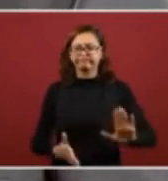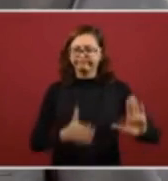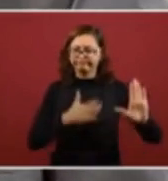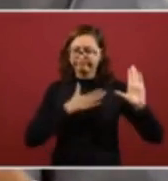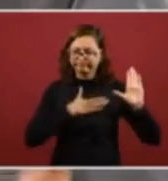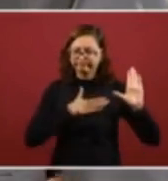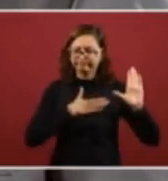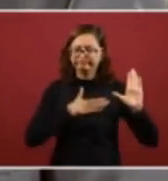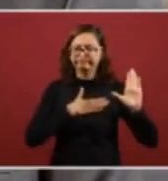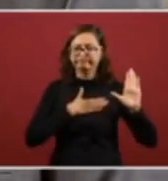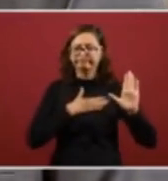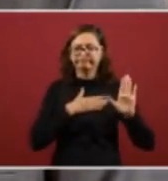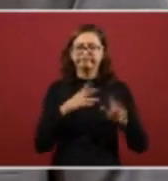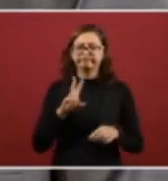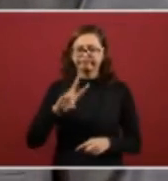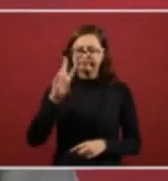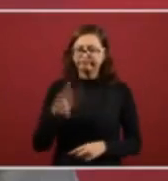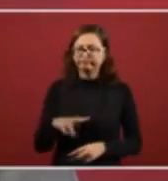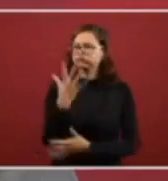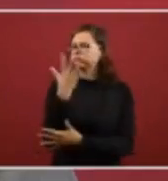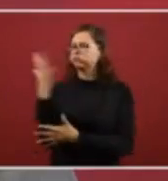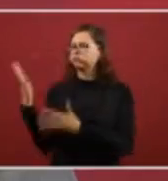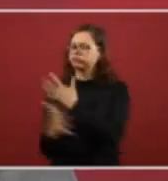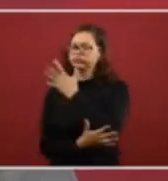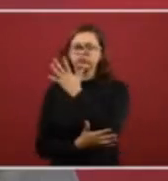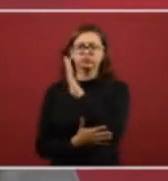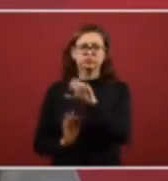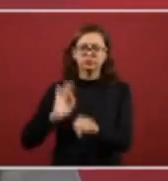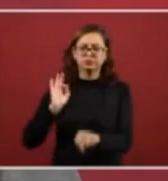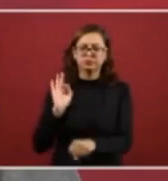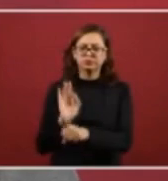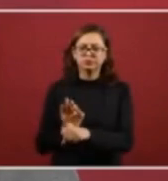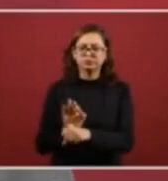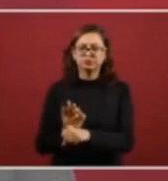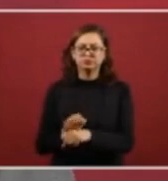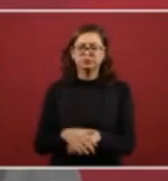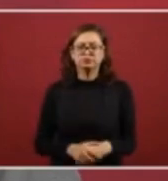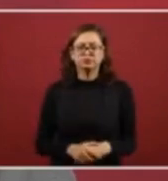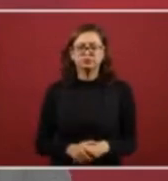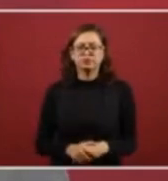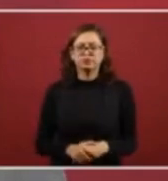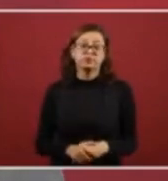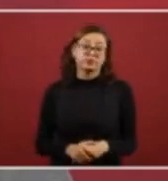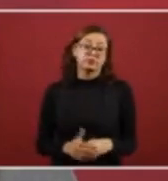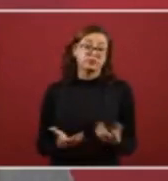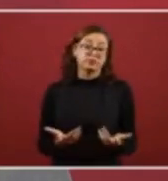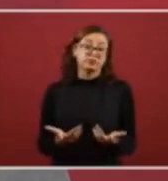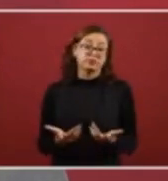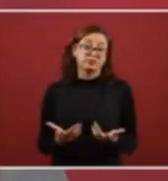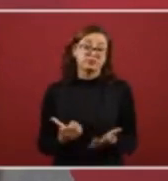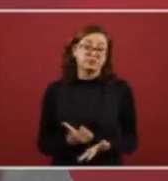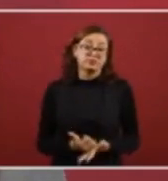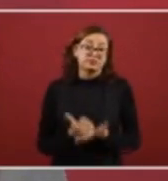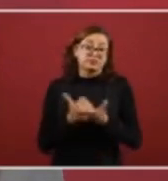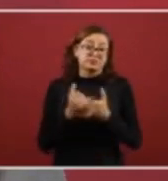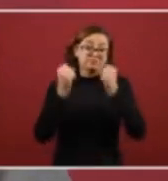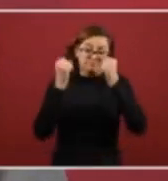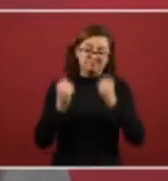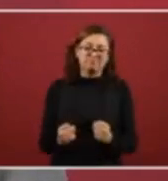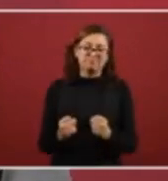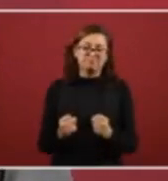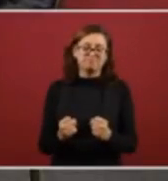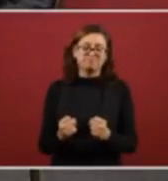that has a commitment of defending the environment, and it's a guarantee